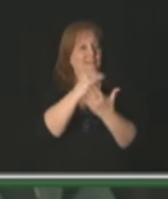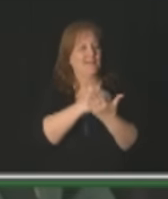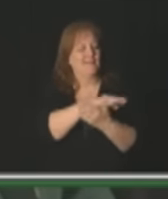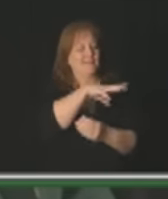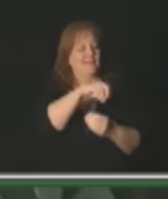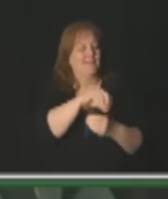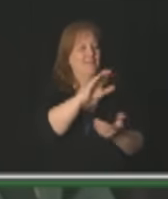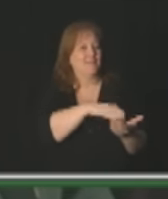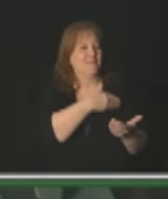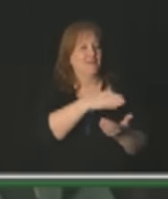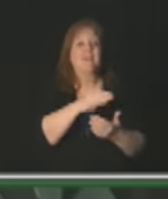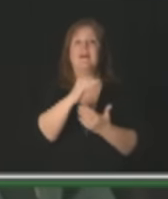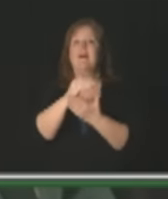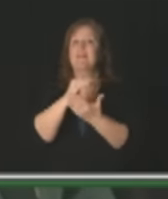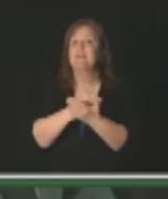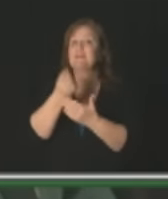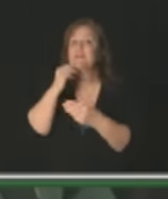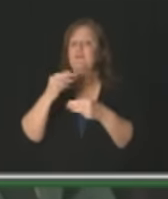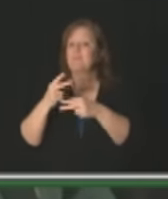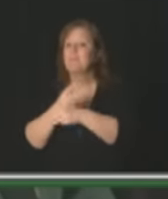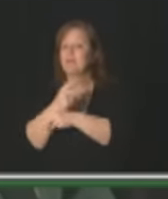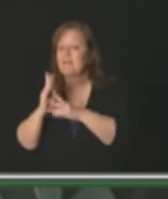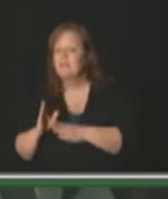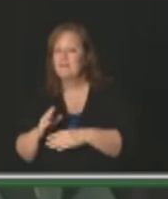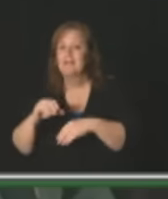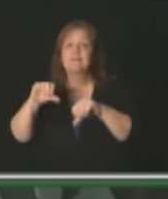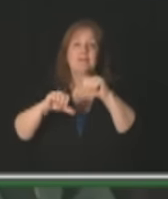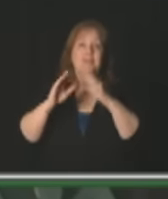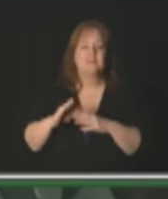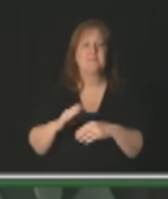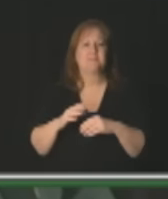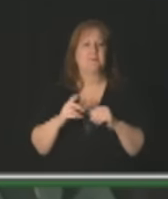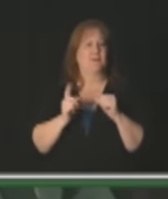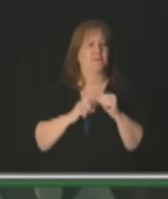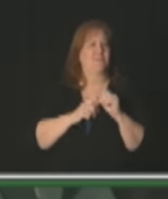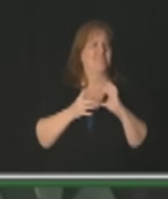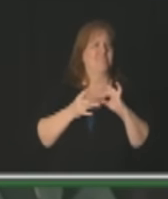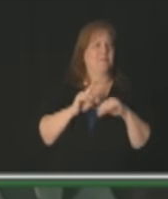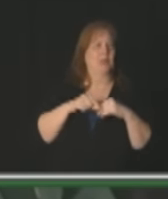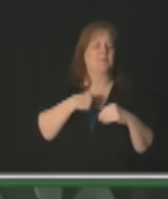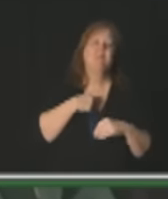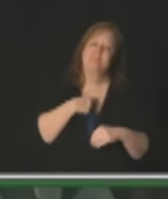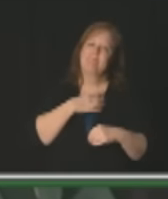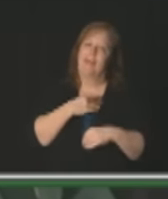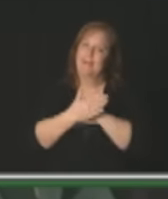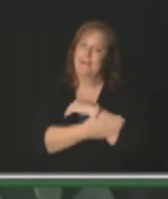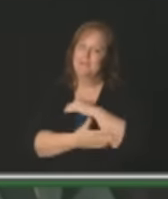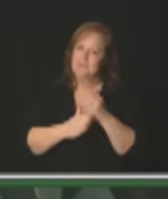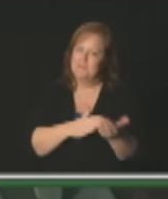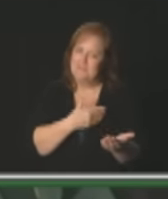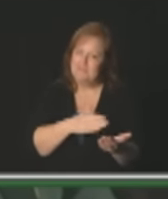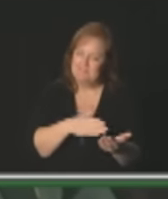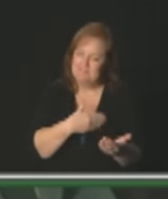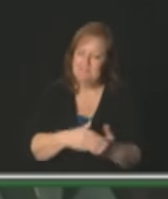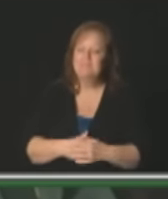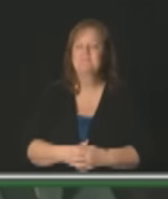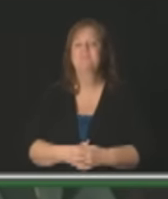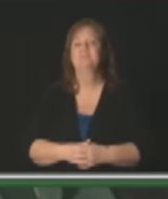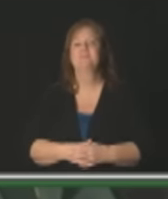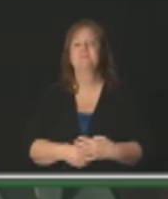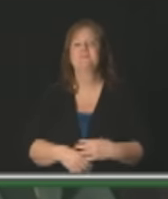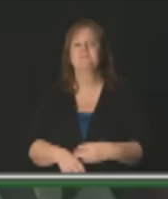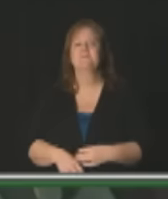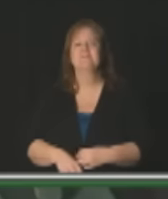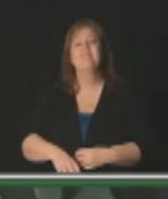scientists and mathematicians. Now, I'm going to tell you a couple things about me first. I like country music, and I think this came from